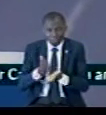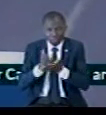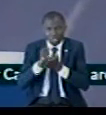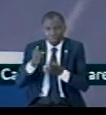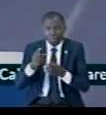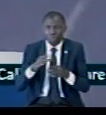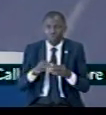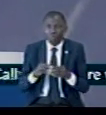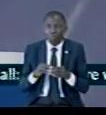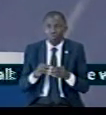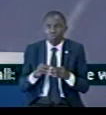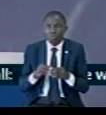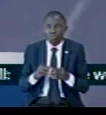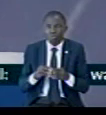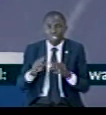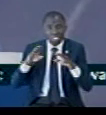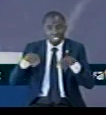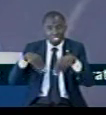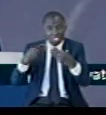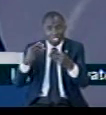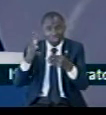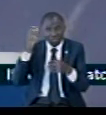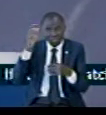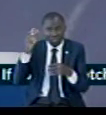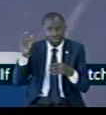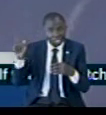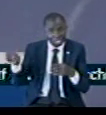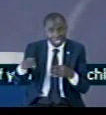Don't allow them to pass you by.